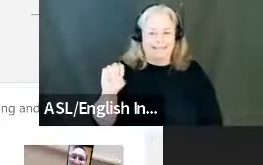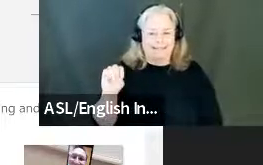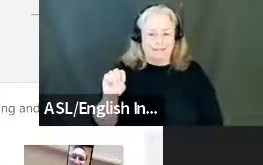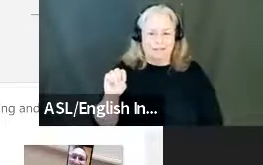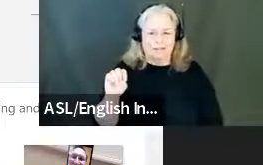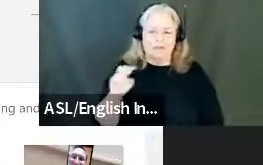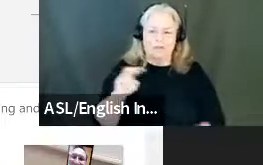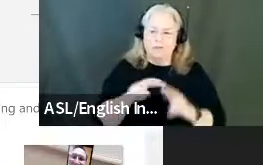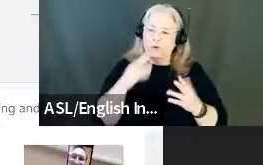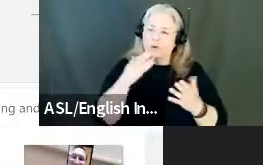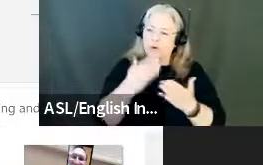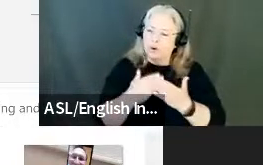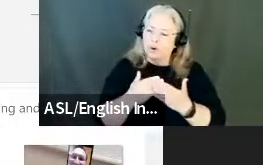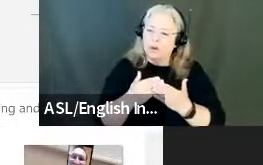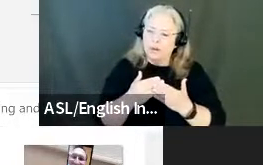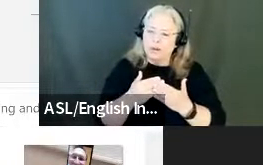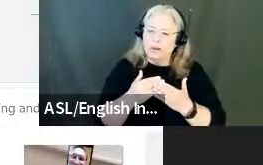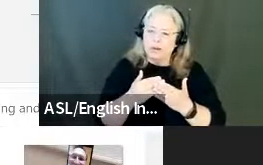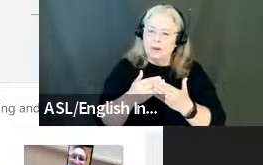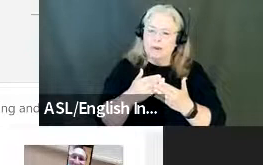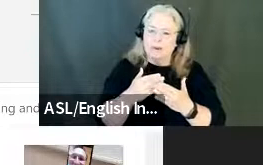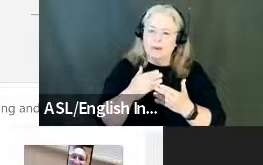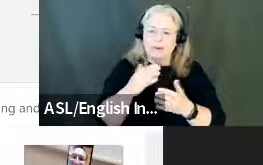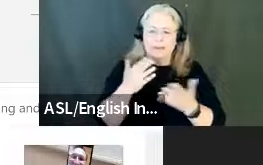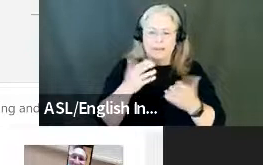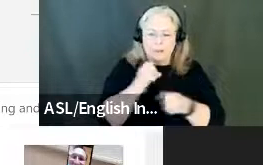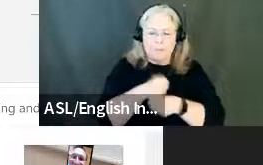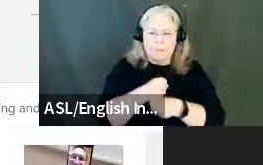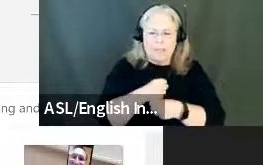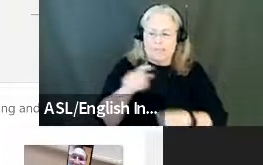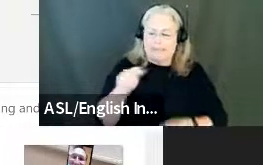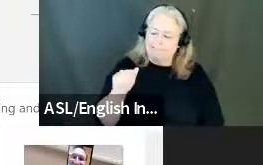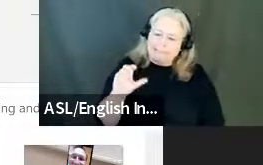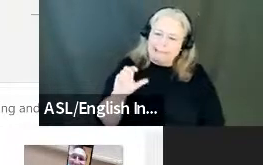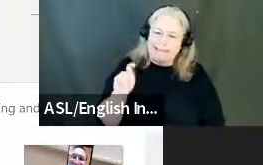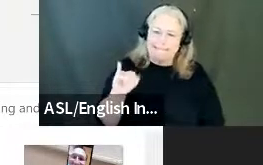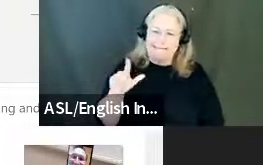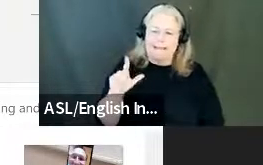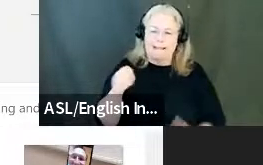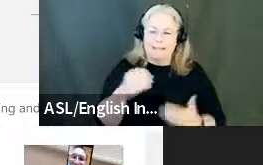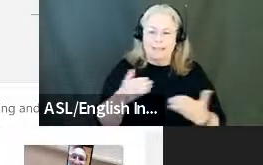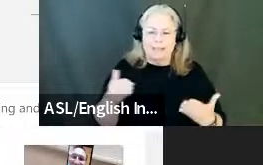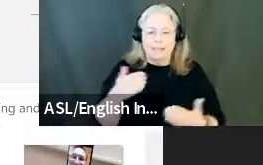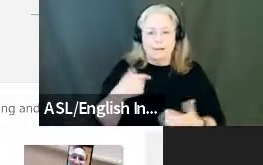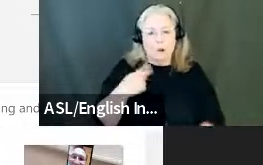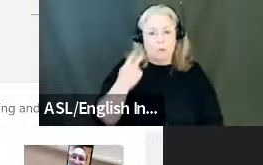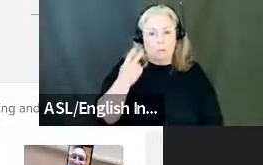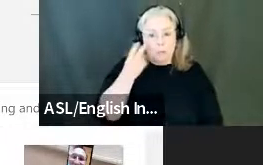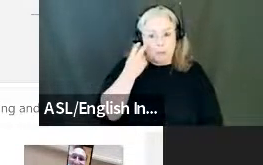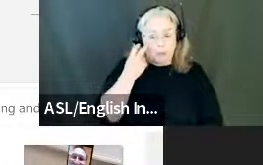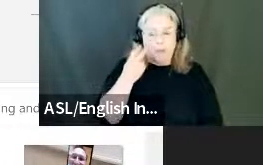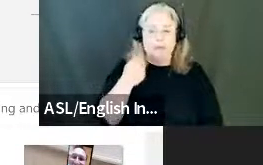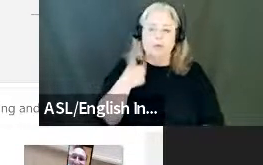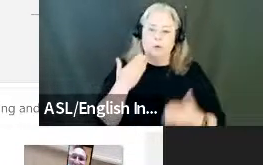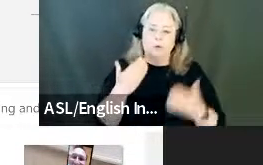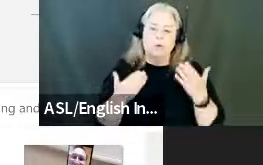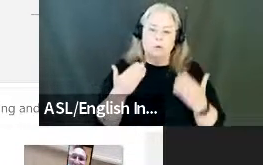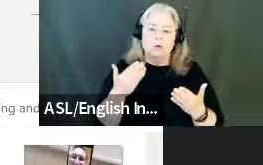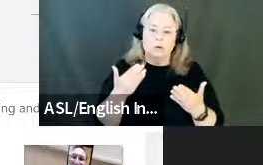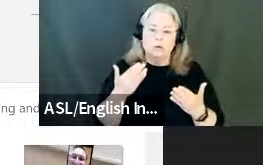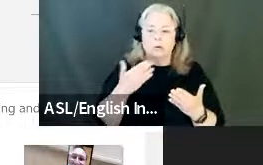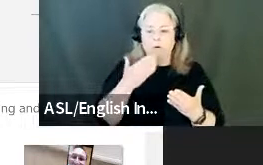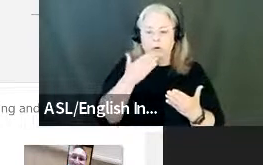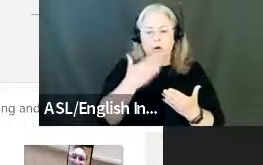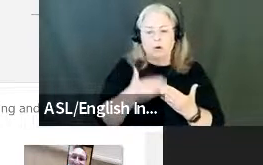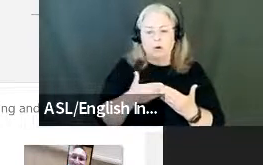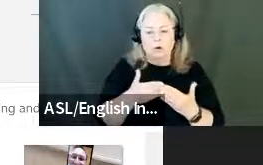I'm very good at making, you know, perhaps tactile things. And also, since I am blind, I probably would be good